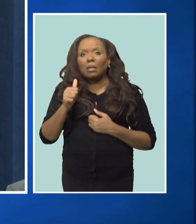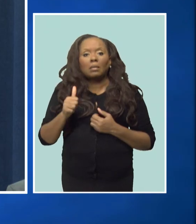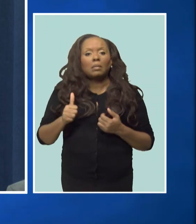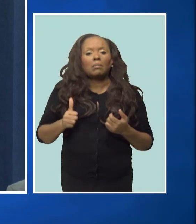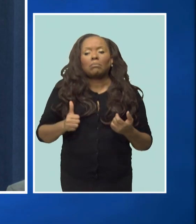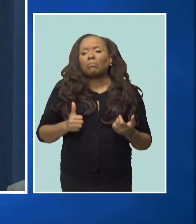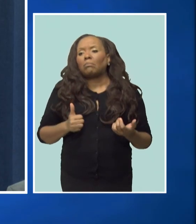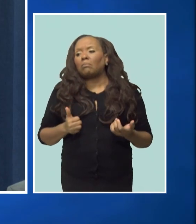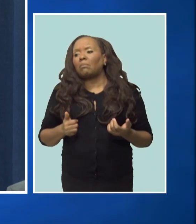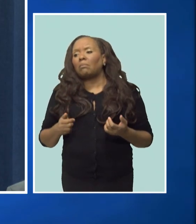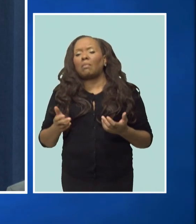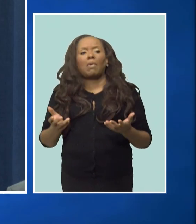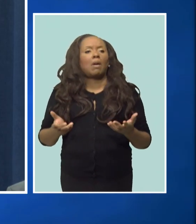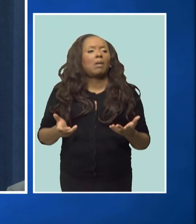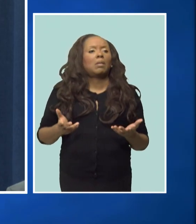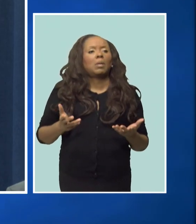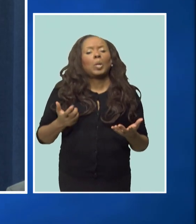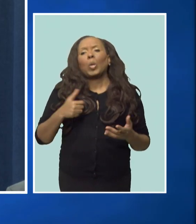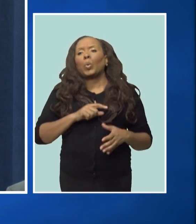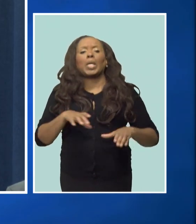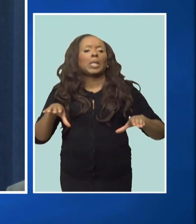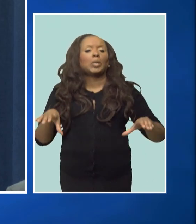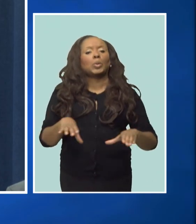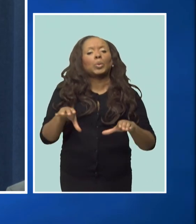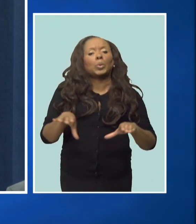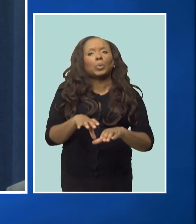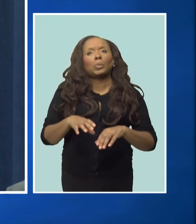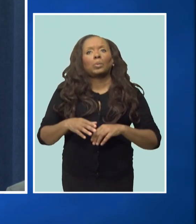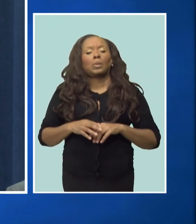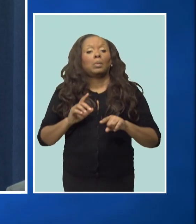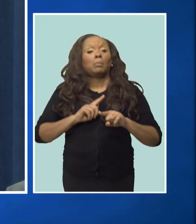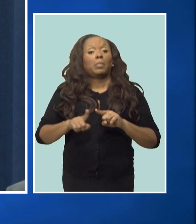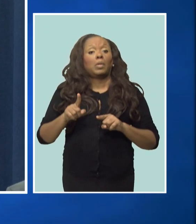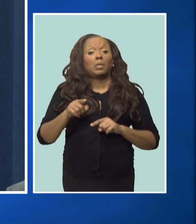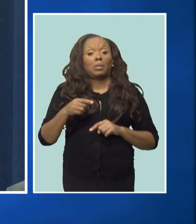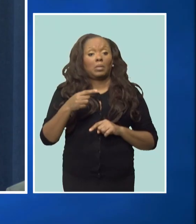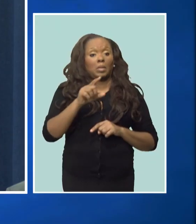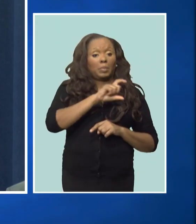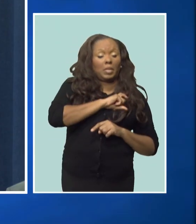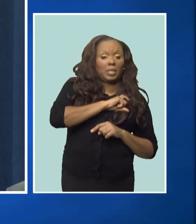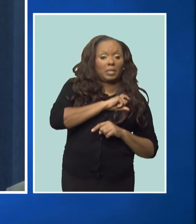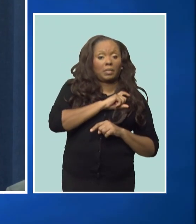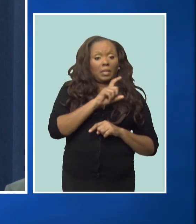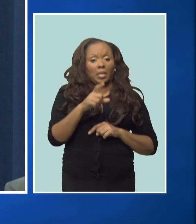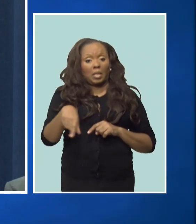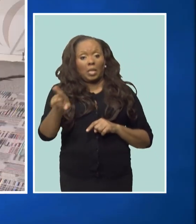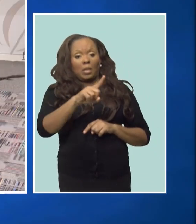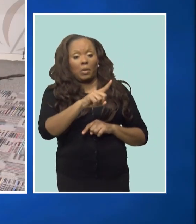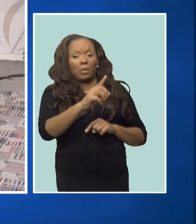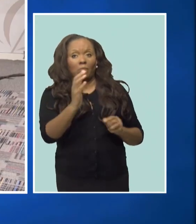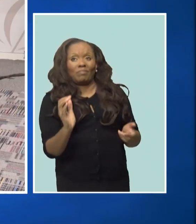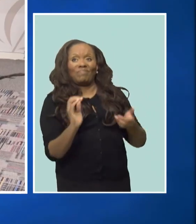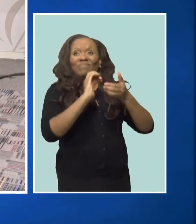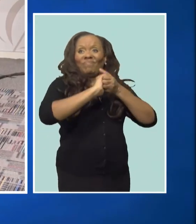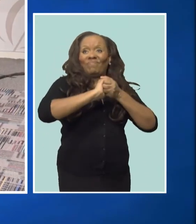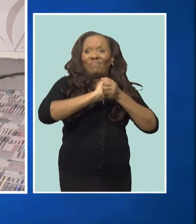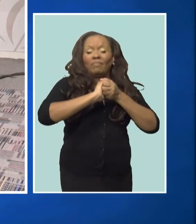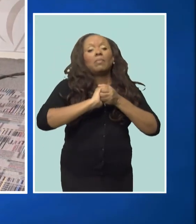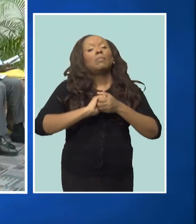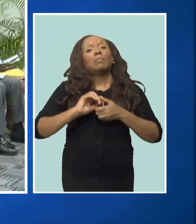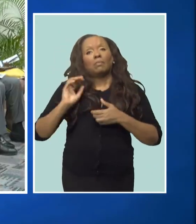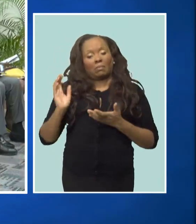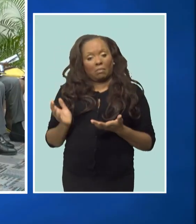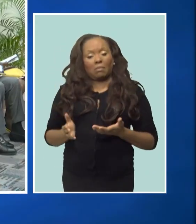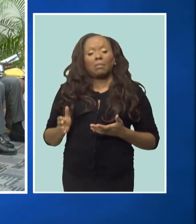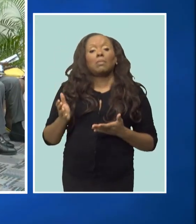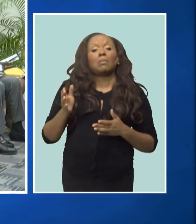we do to the public, but something we do with the public. The Commissioner also announced that the service